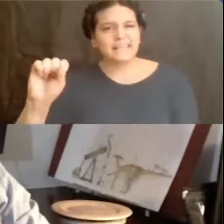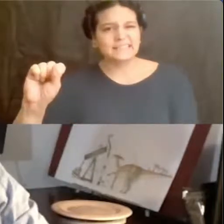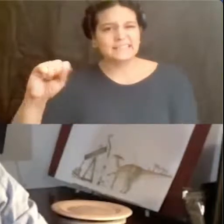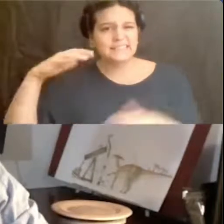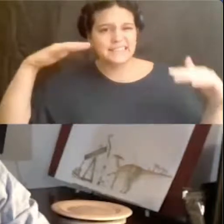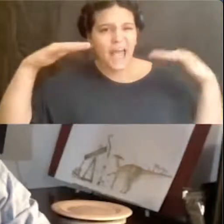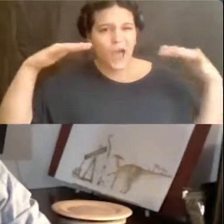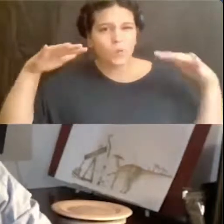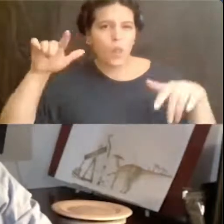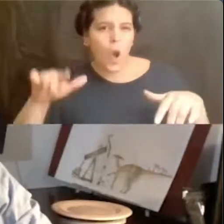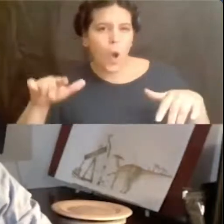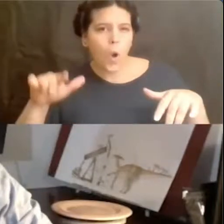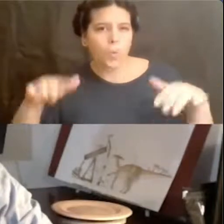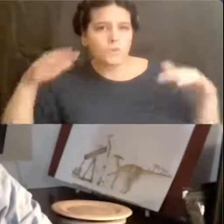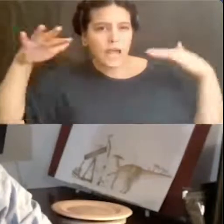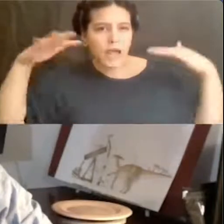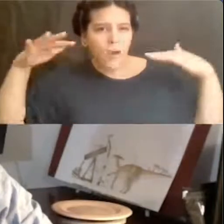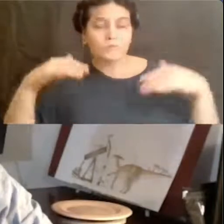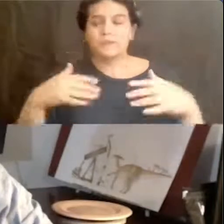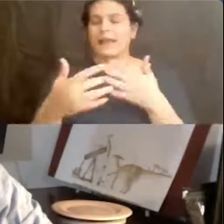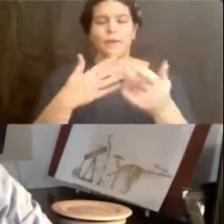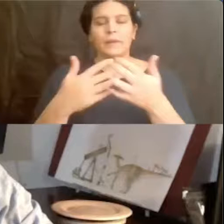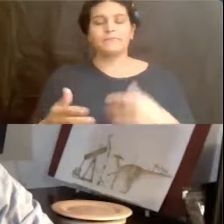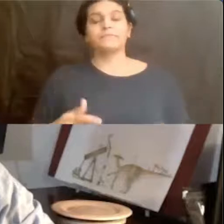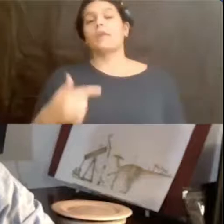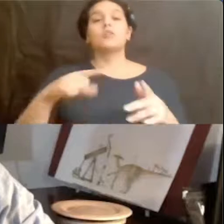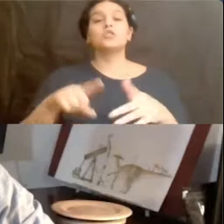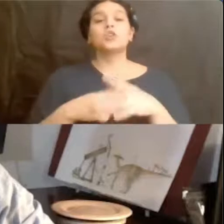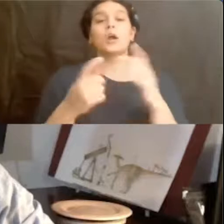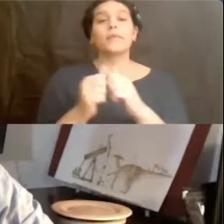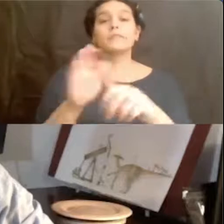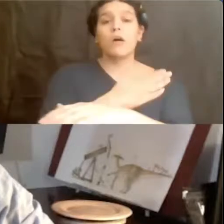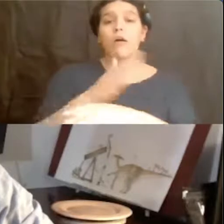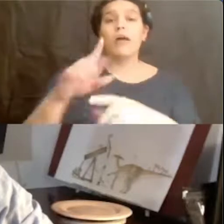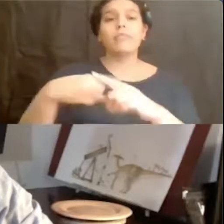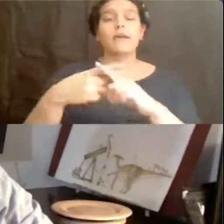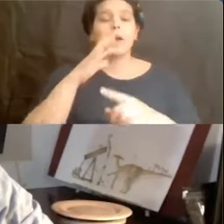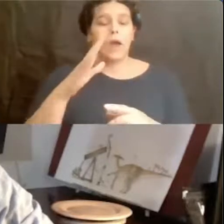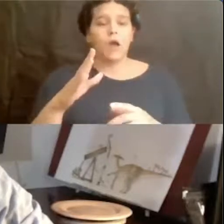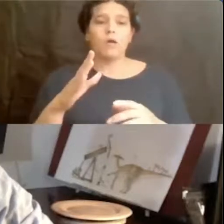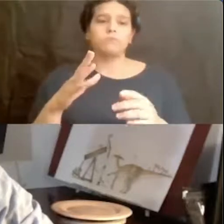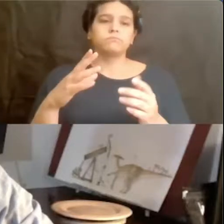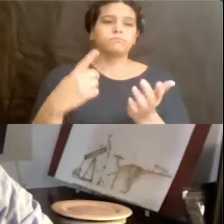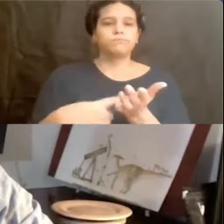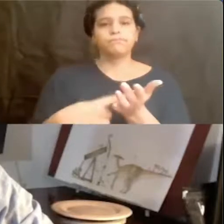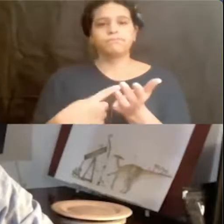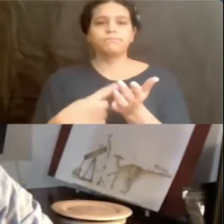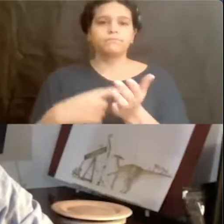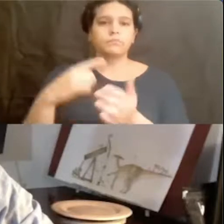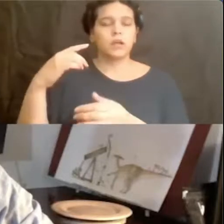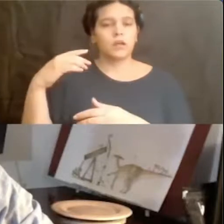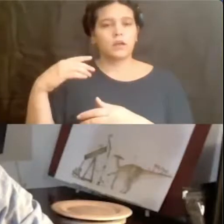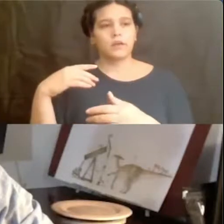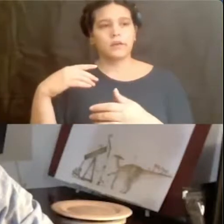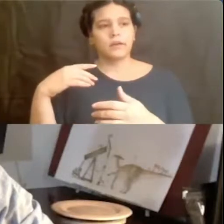But anyways, so I'll begin with a song, and then I'm going to get into talking about